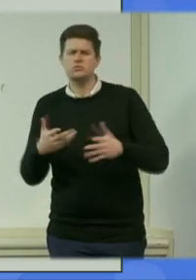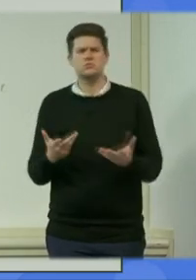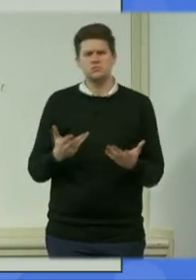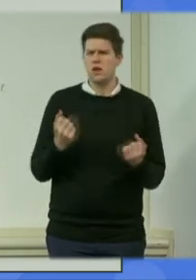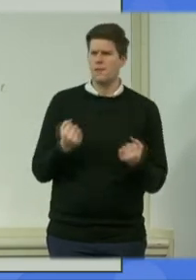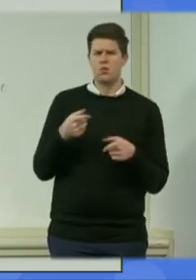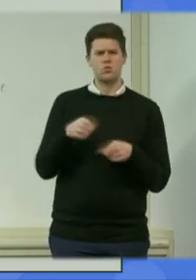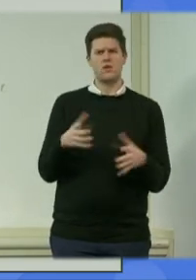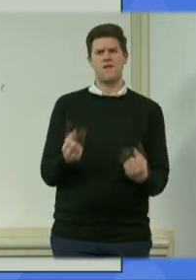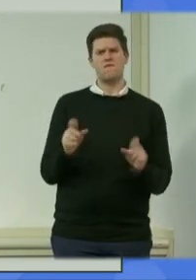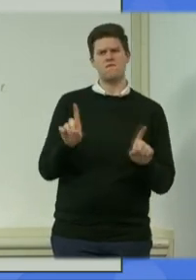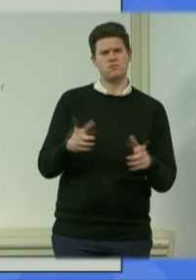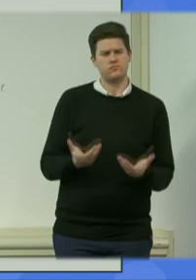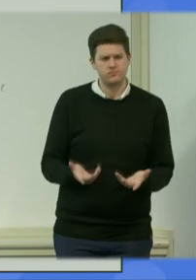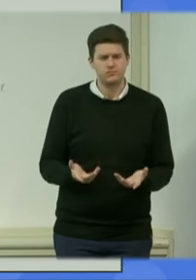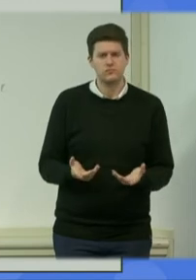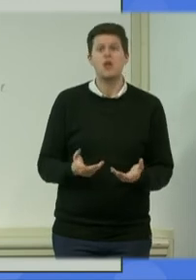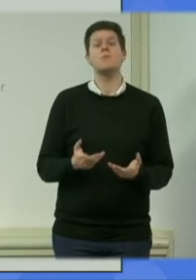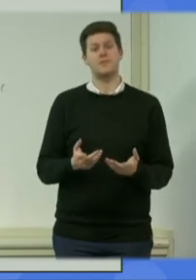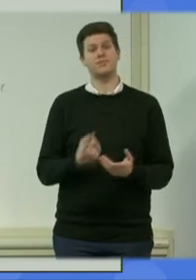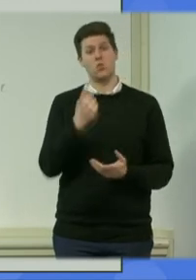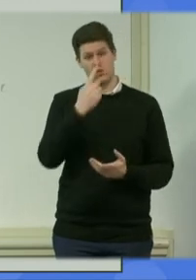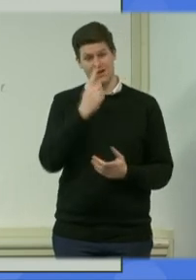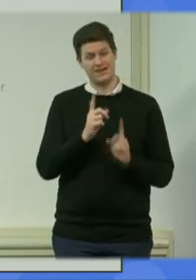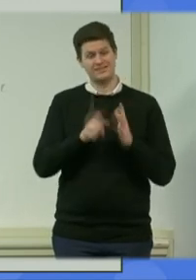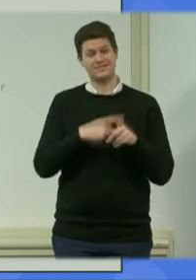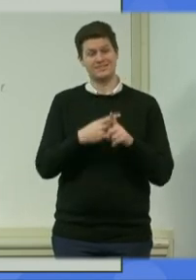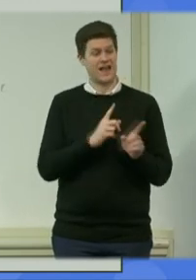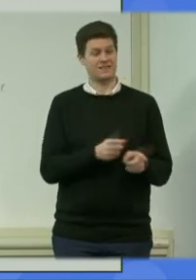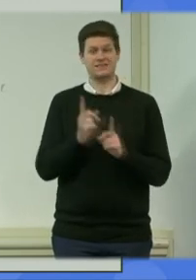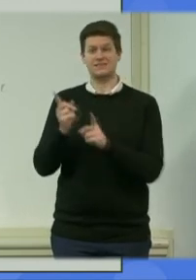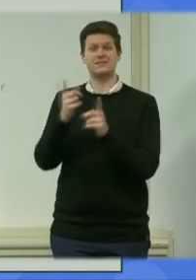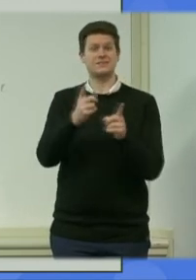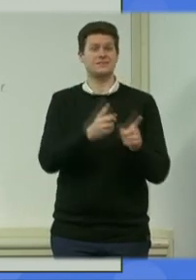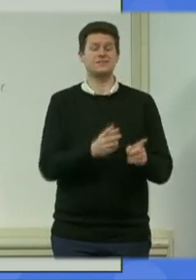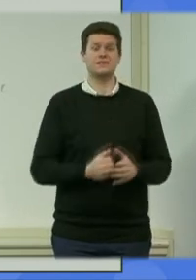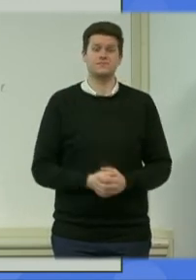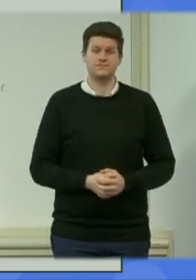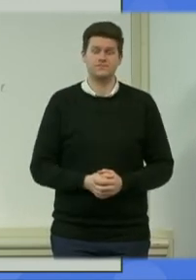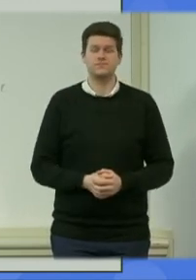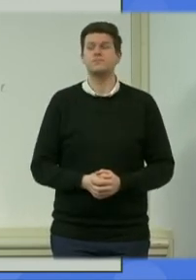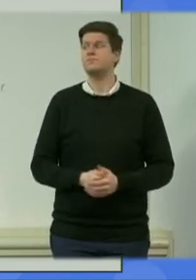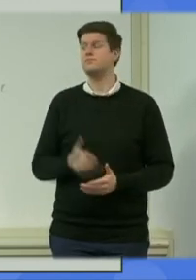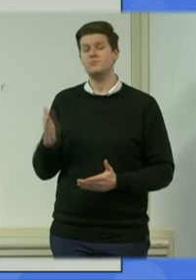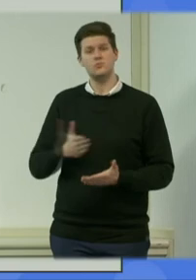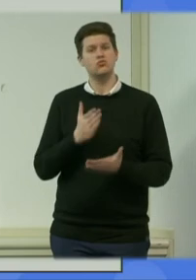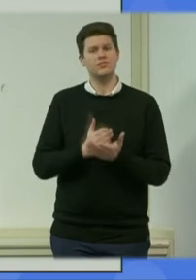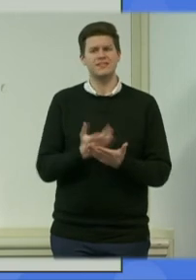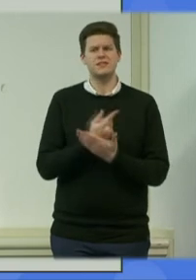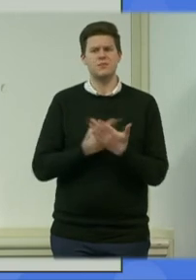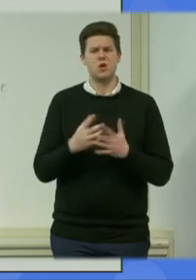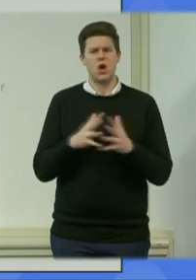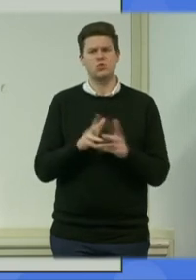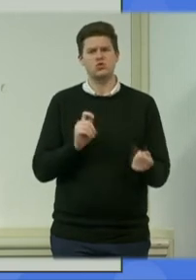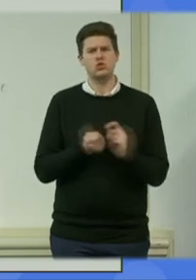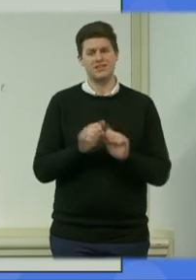But yes, one of the things you can do is tax. But ultimately, this is all about changing choices. So how do you get employers to